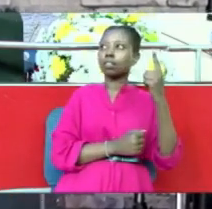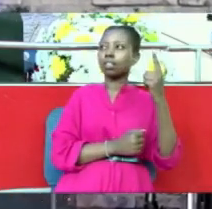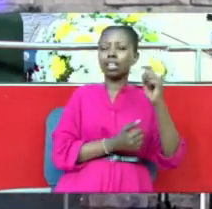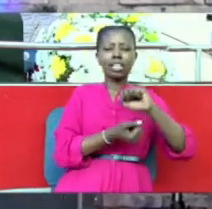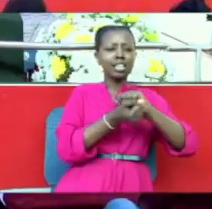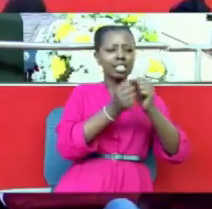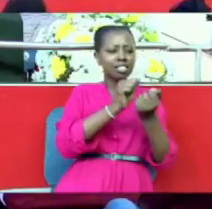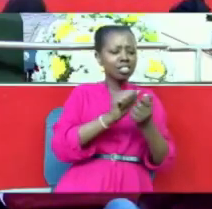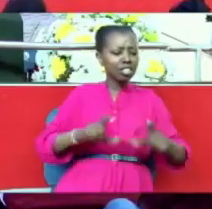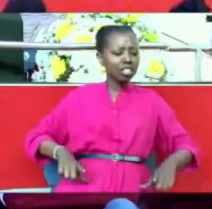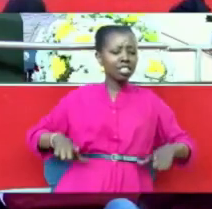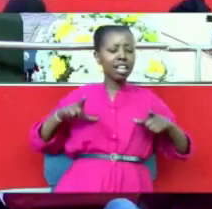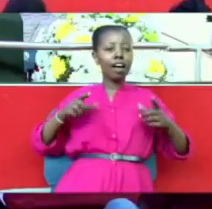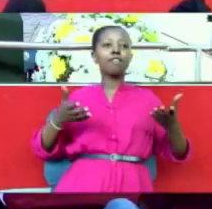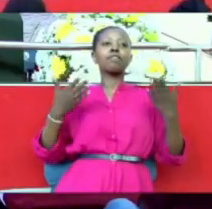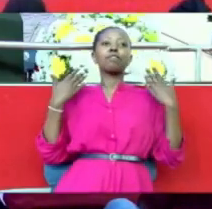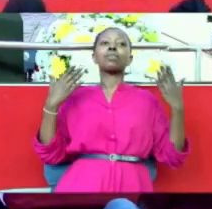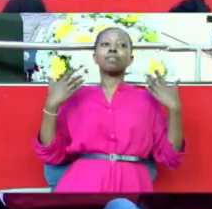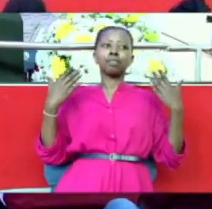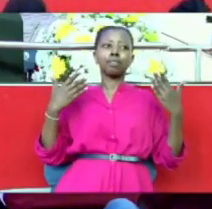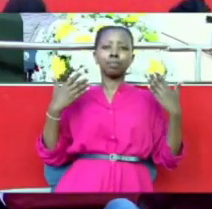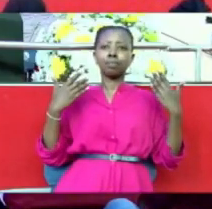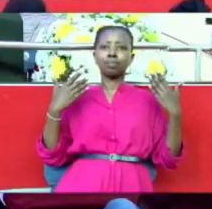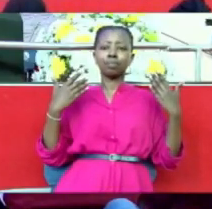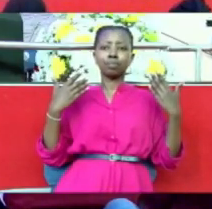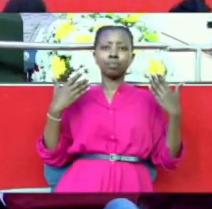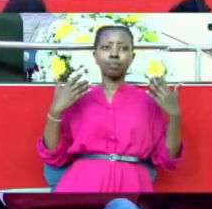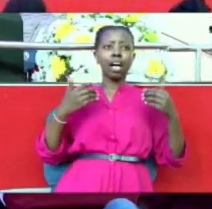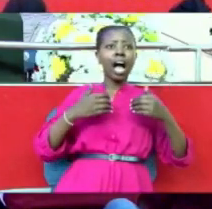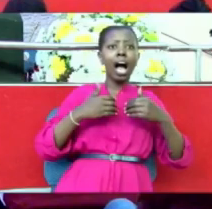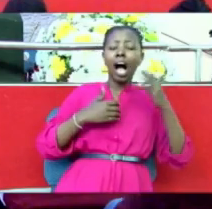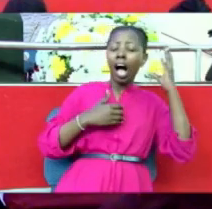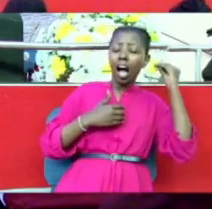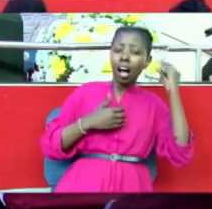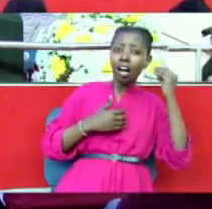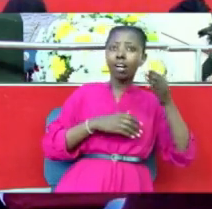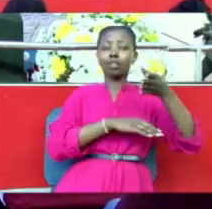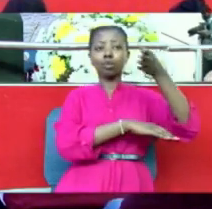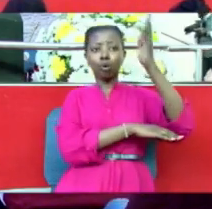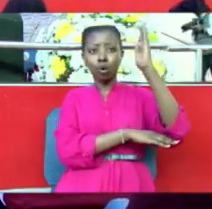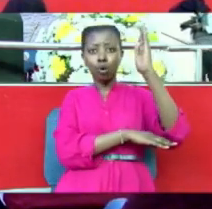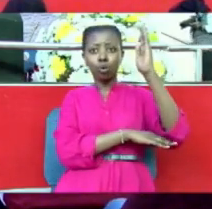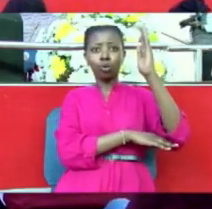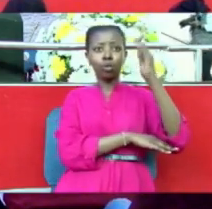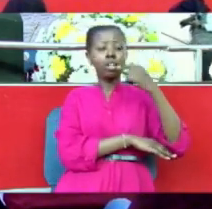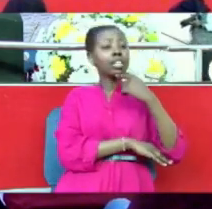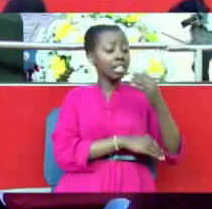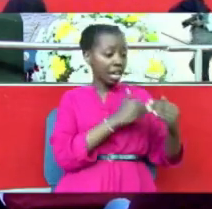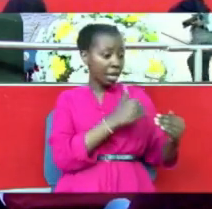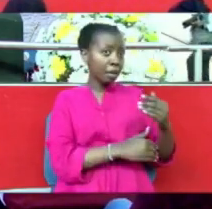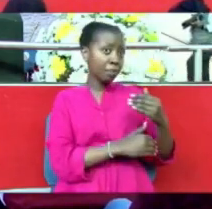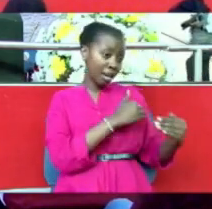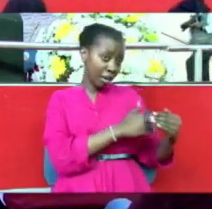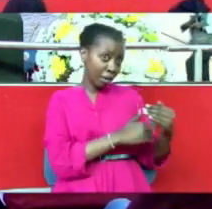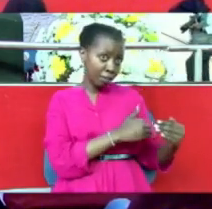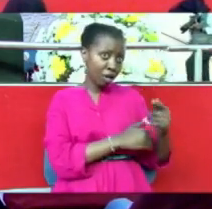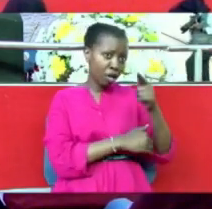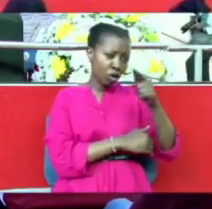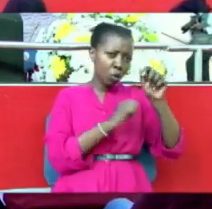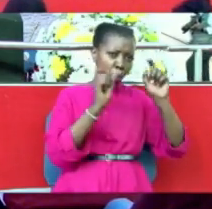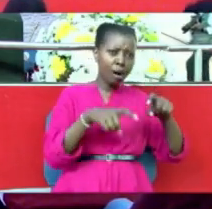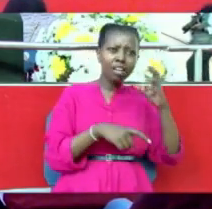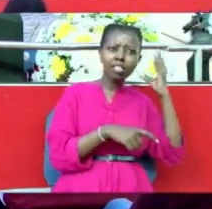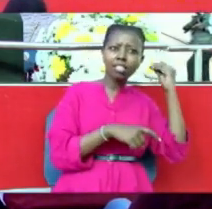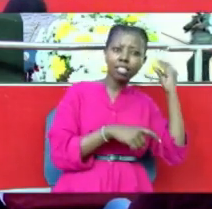changed his life forever. He had God. Tell your neighbor, you need to hear